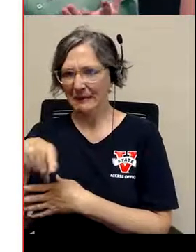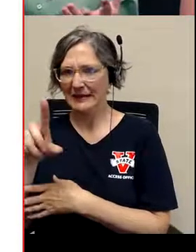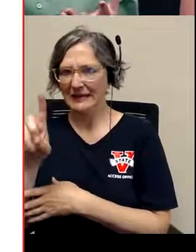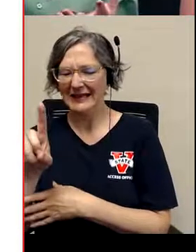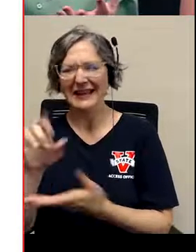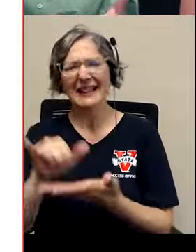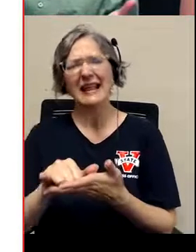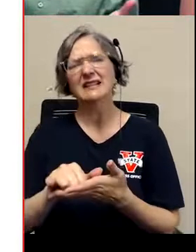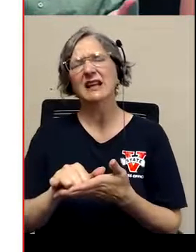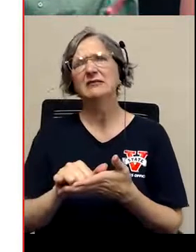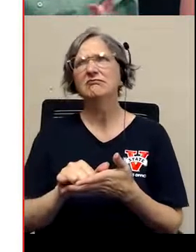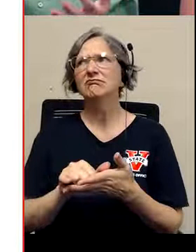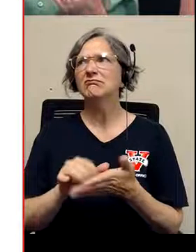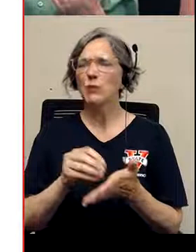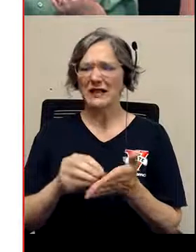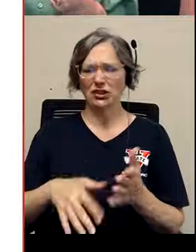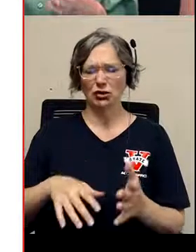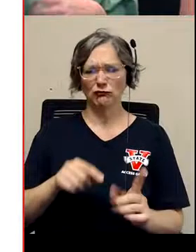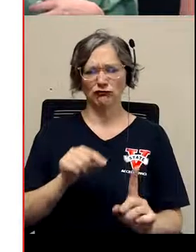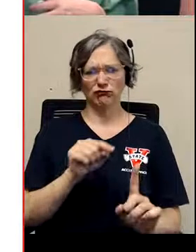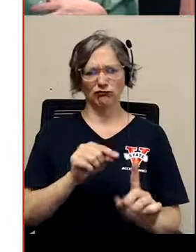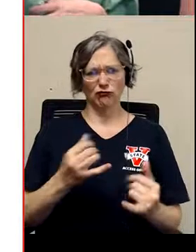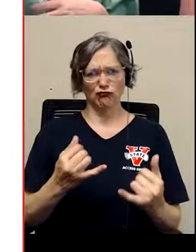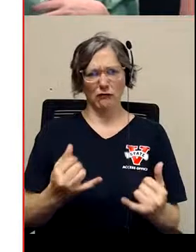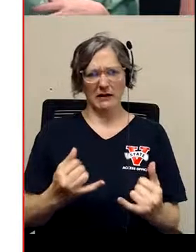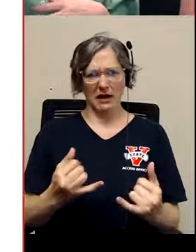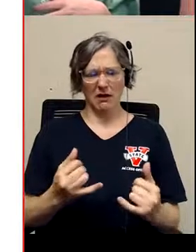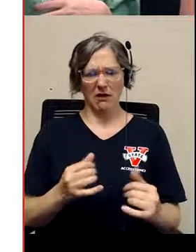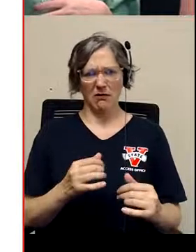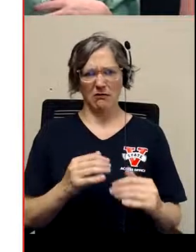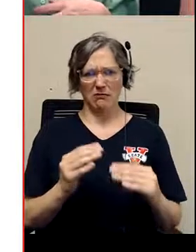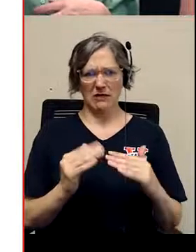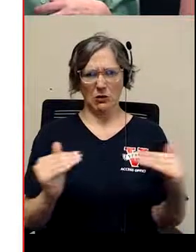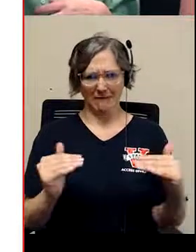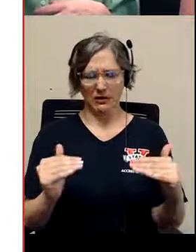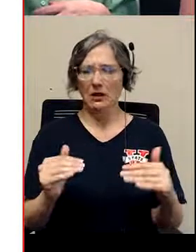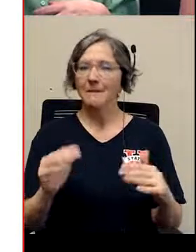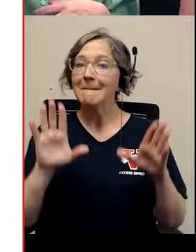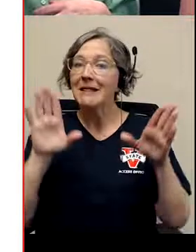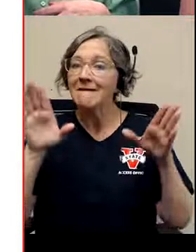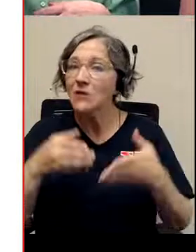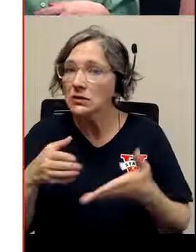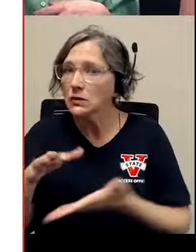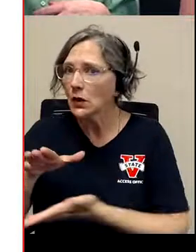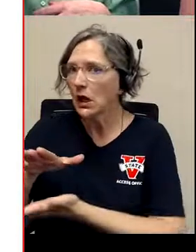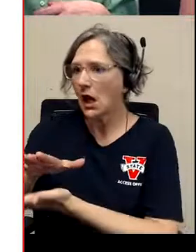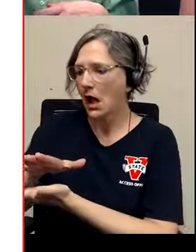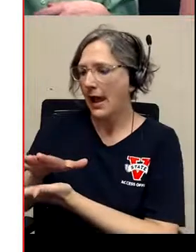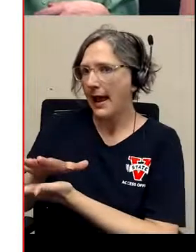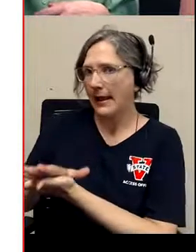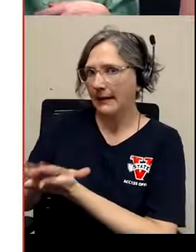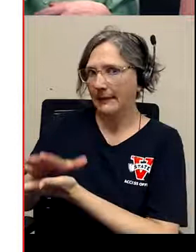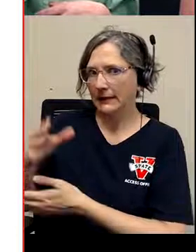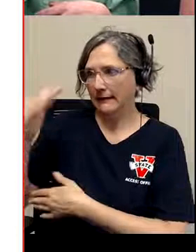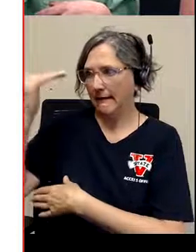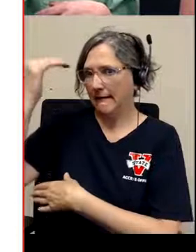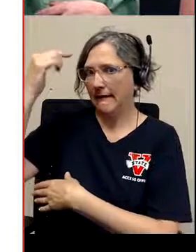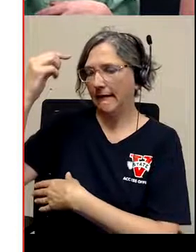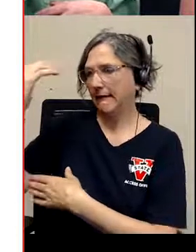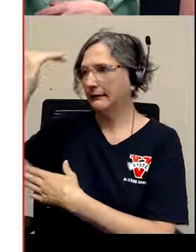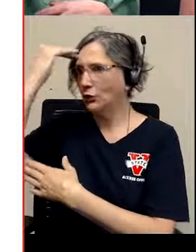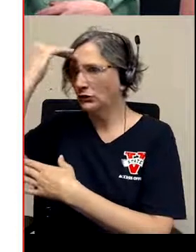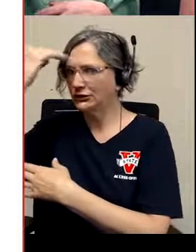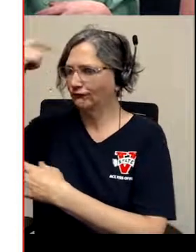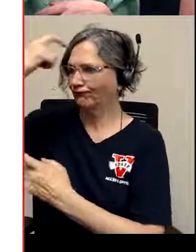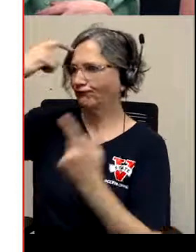or where they are. But again, the focus of Vygotsky's work was on academic and cognition, right? And that's what we were,